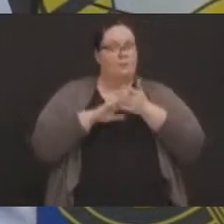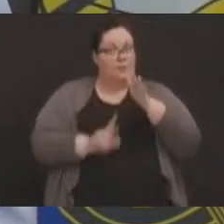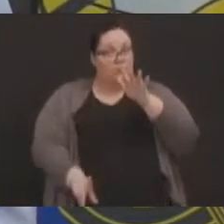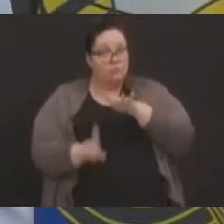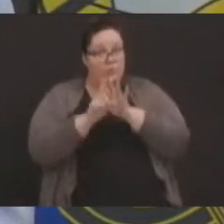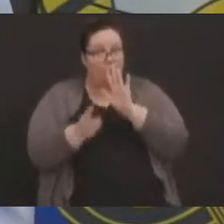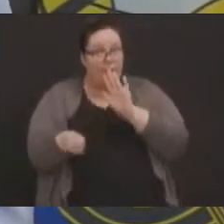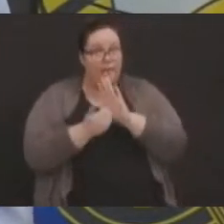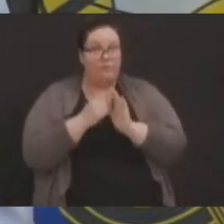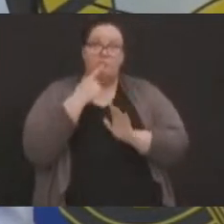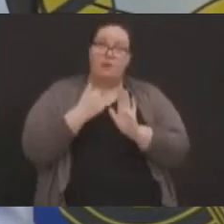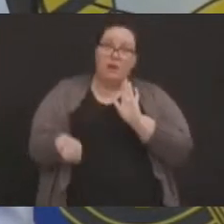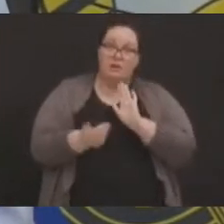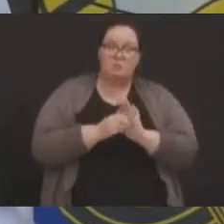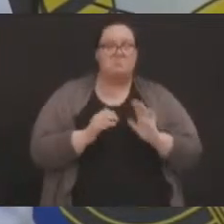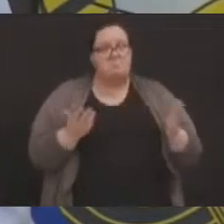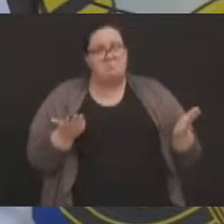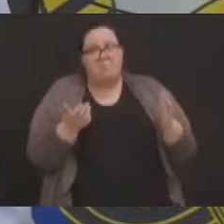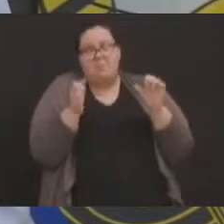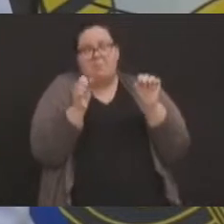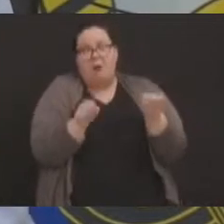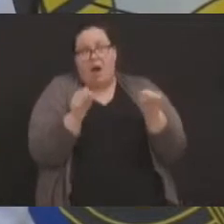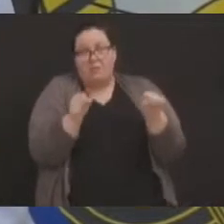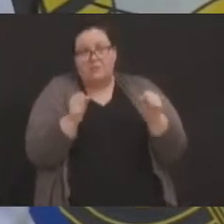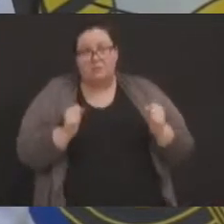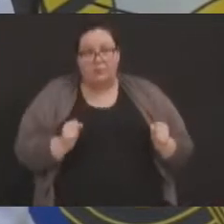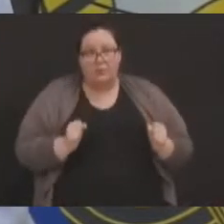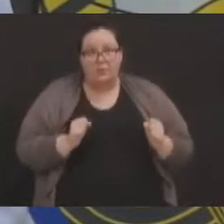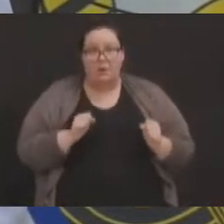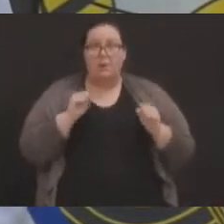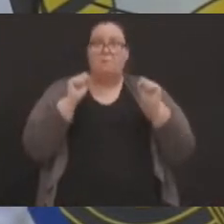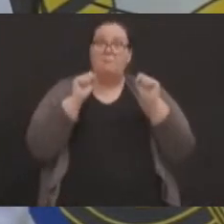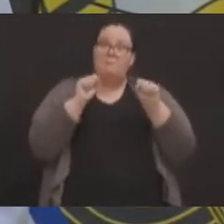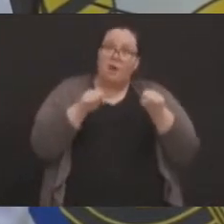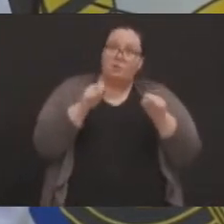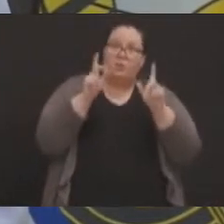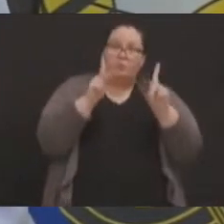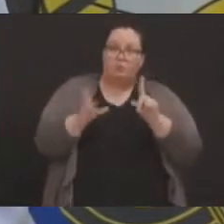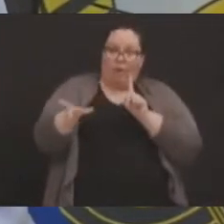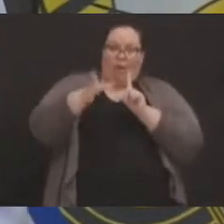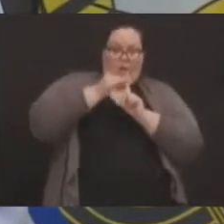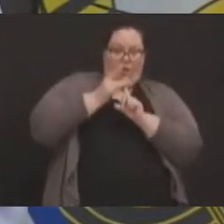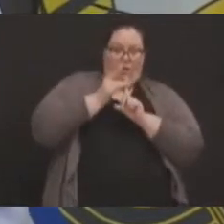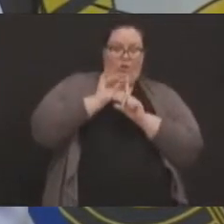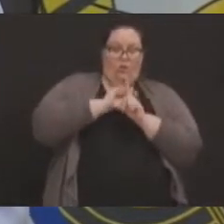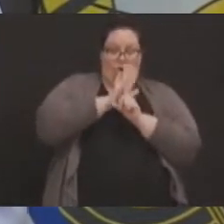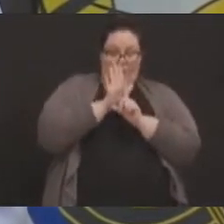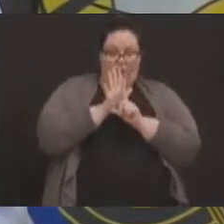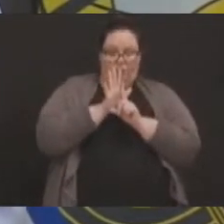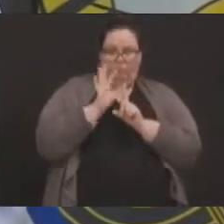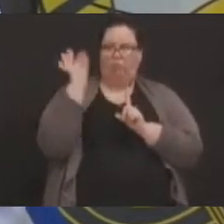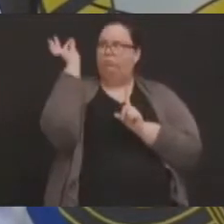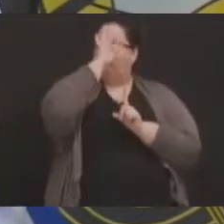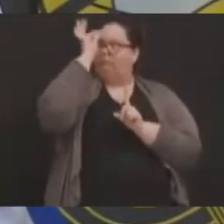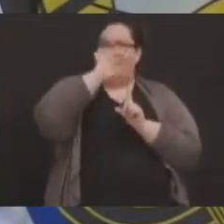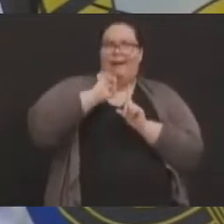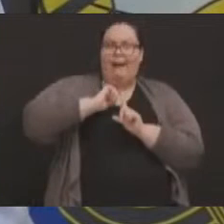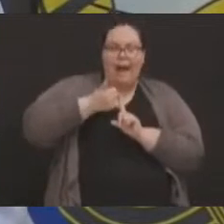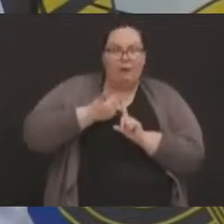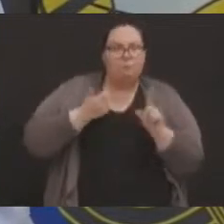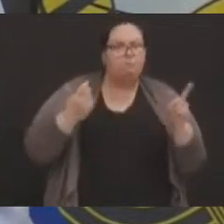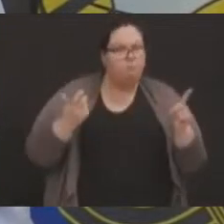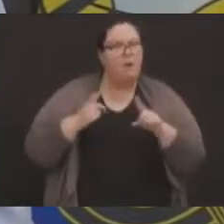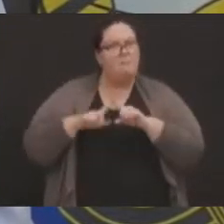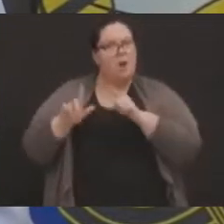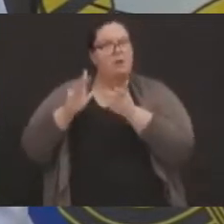tracers have gotten ahead of these cases and made those links. I do need everybody to keep getting tested, even if they have one symptom